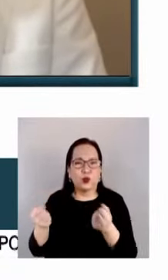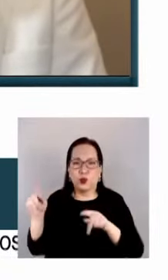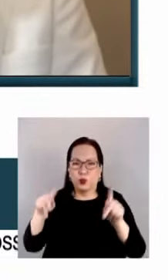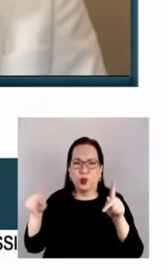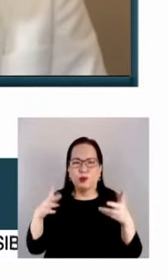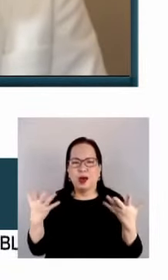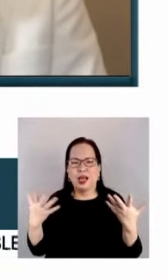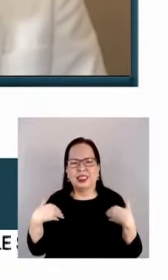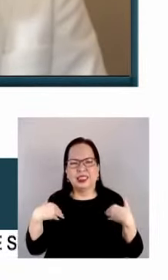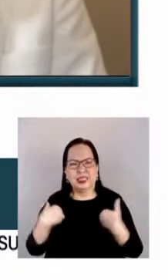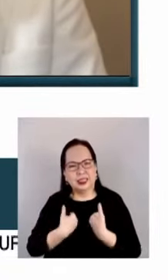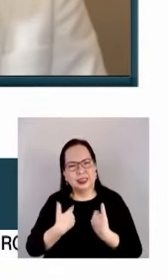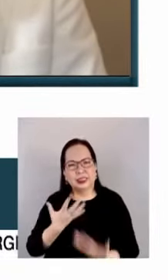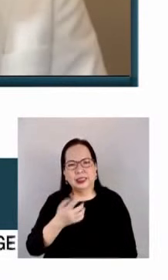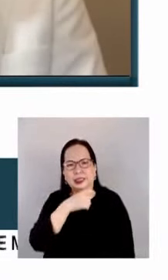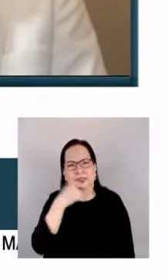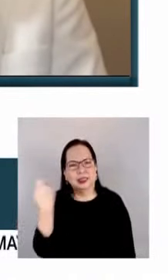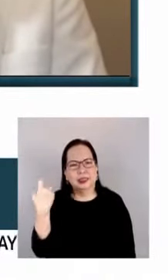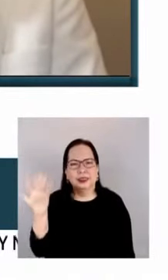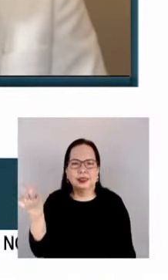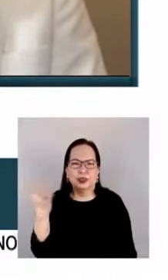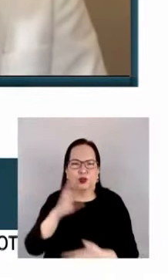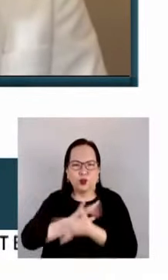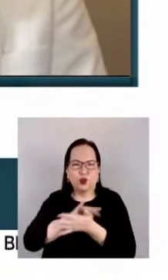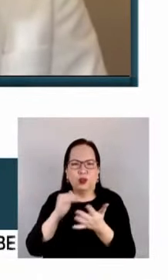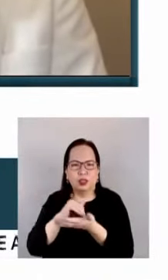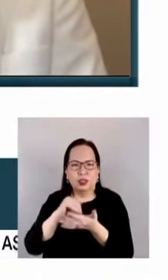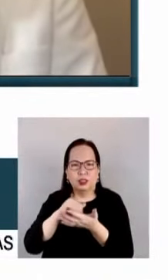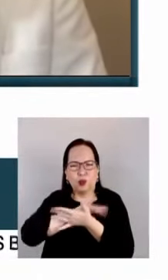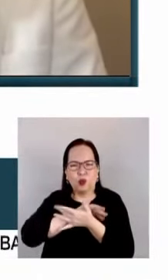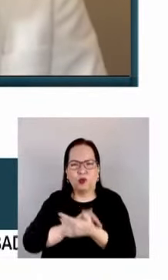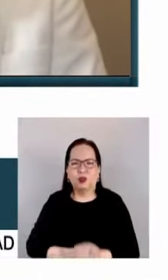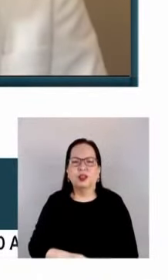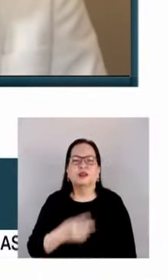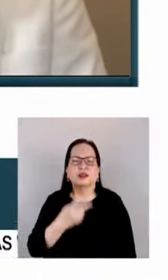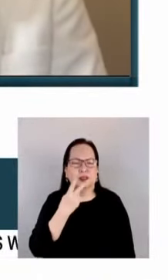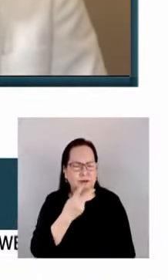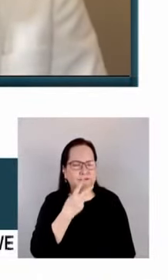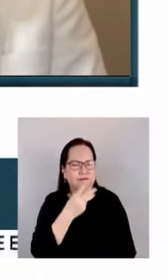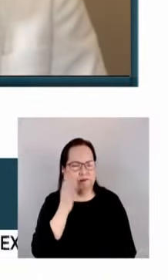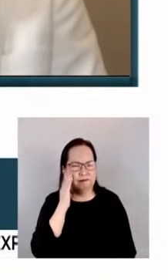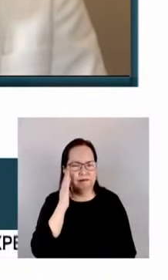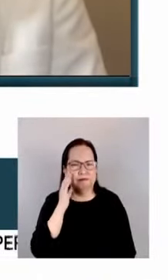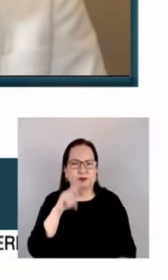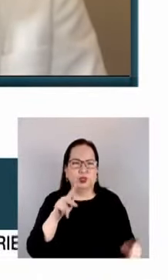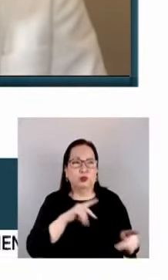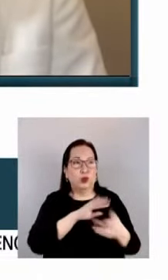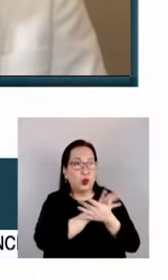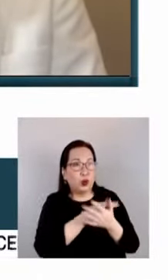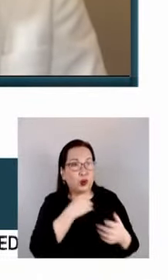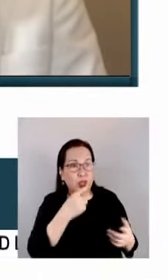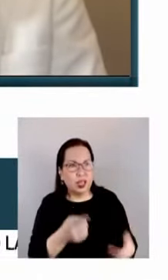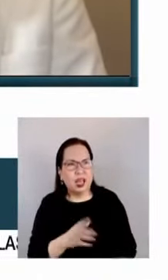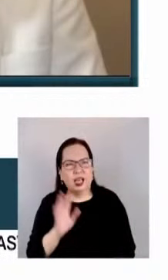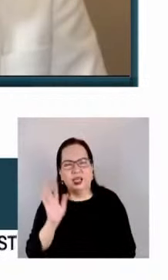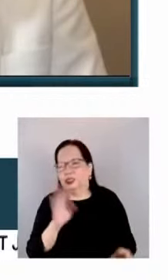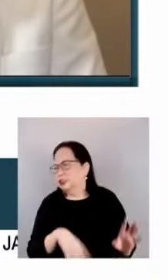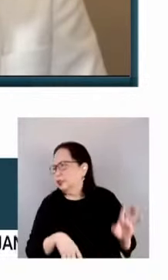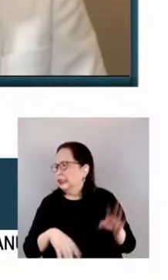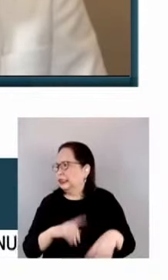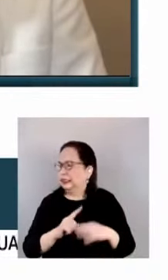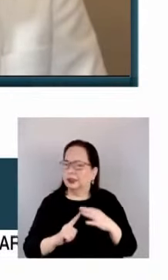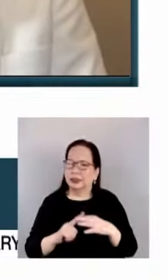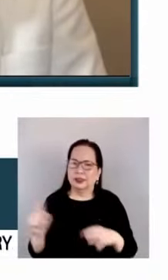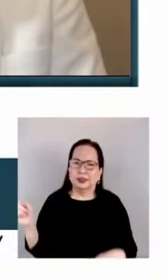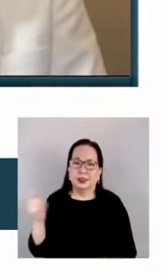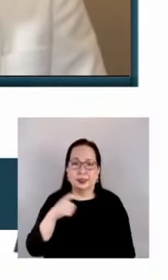Yeah, I saw a lot of these patients, when you mentioned about COVID, they shy away. And, you know, I think it's